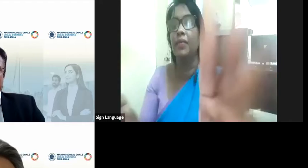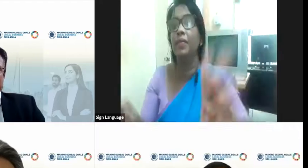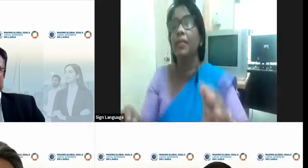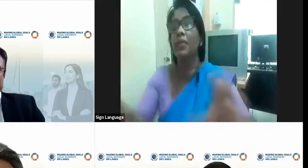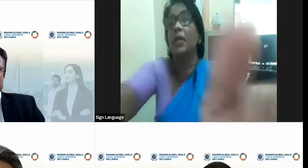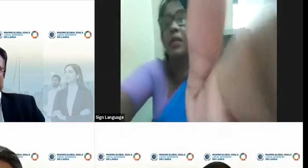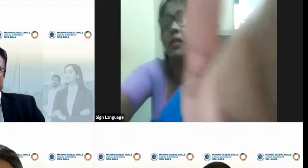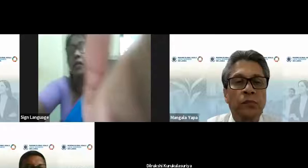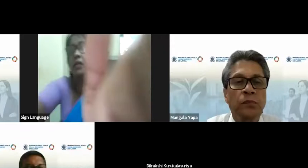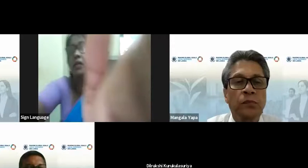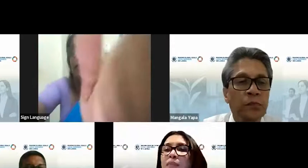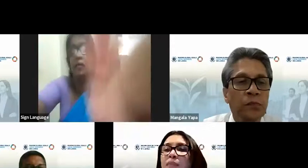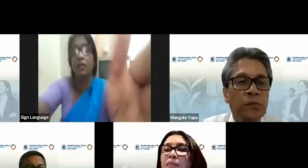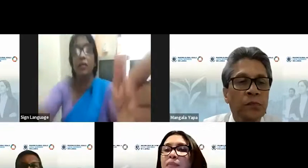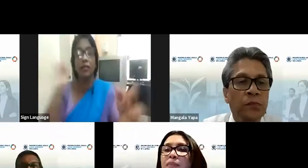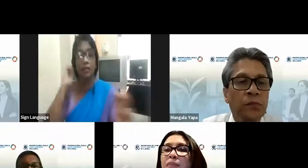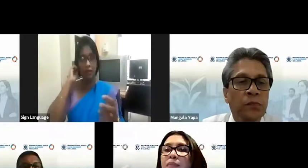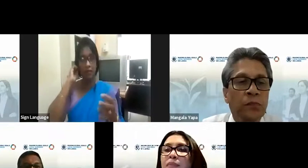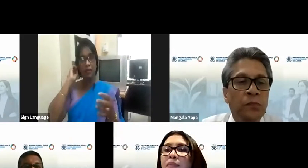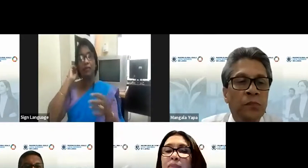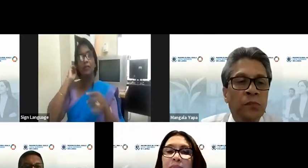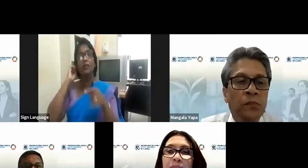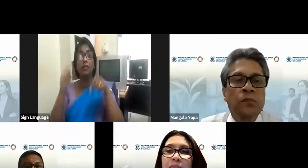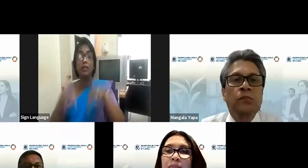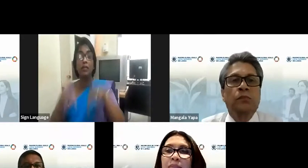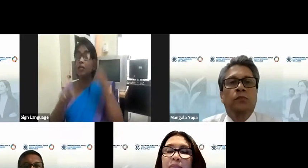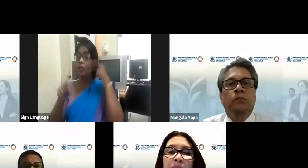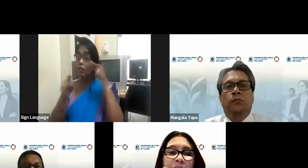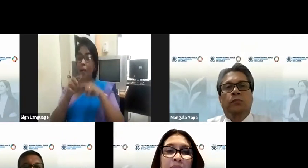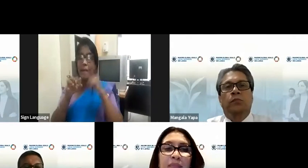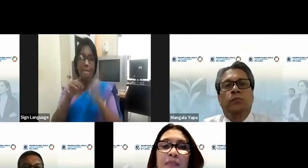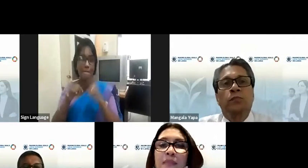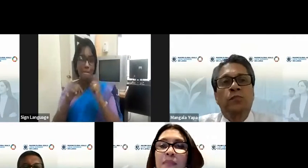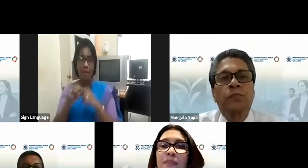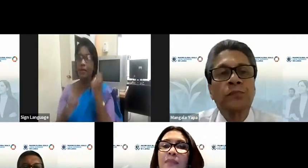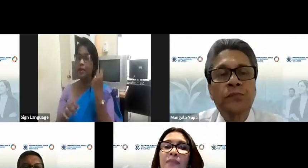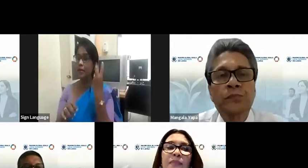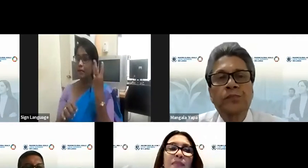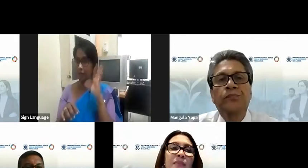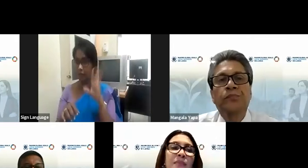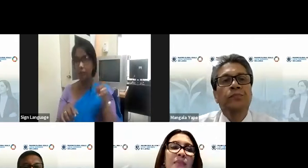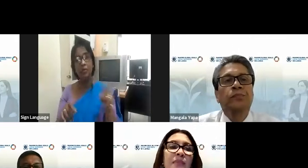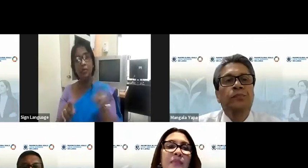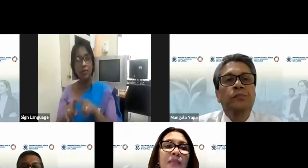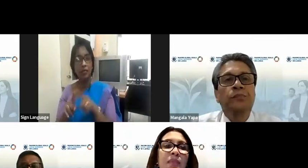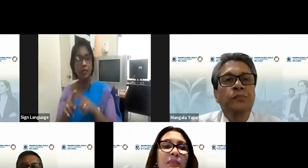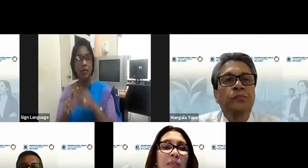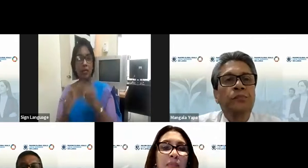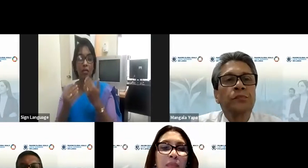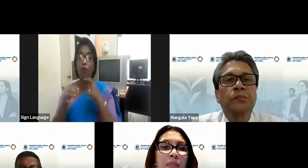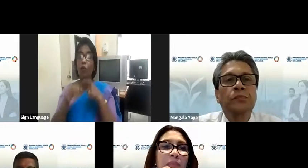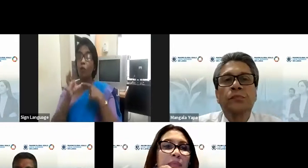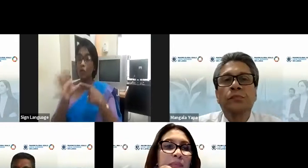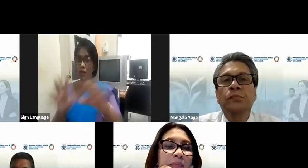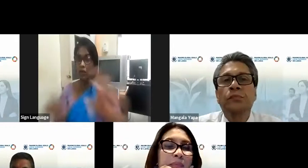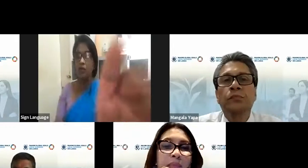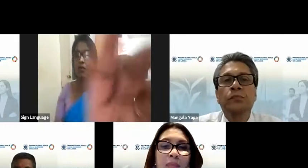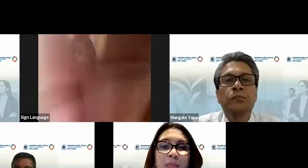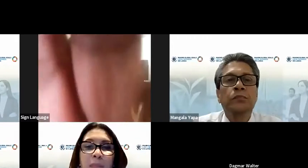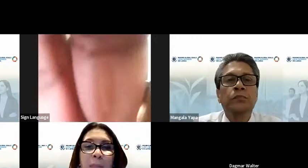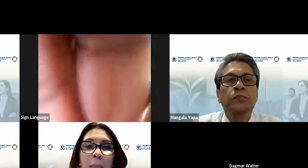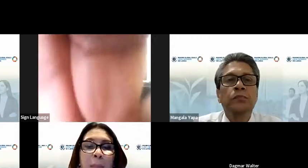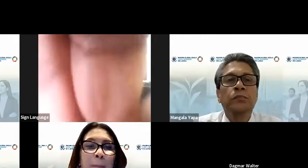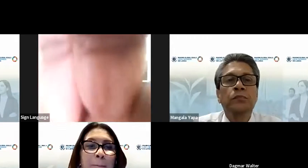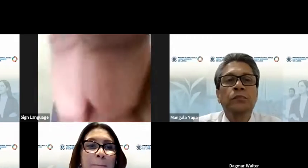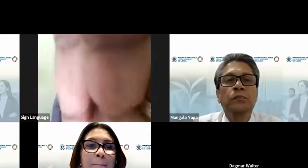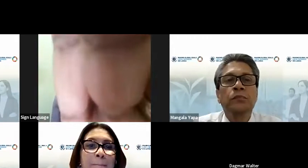are a few questions that have come from the participants. Maybe if I post the first question to Ms. Dagmar